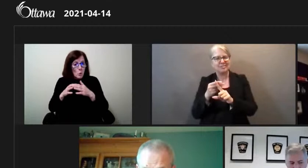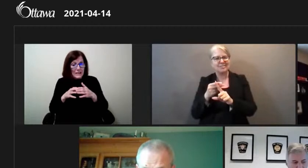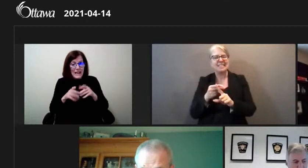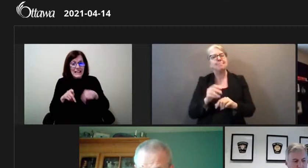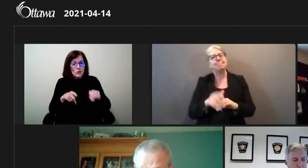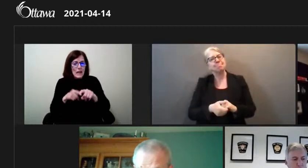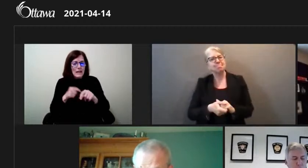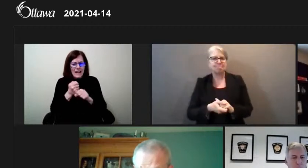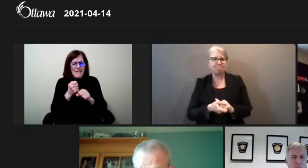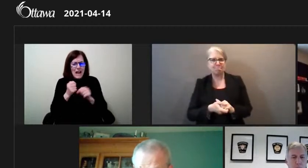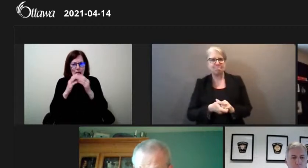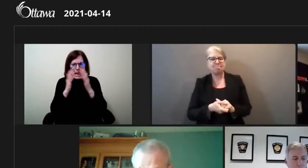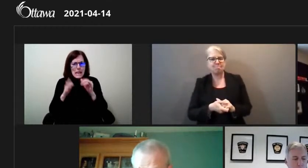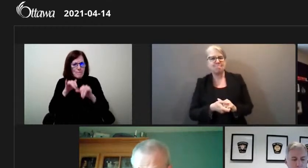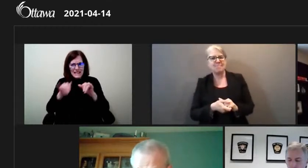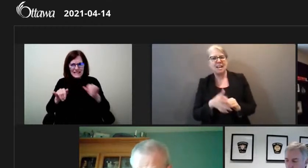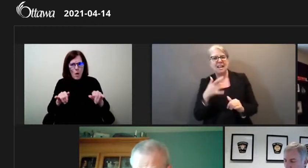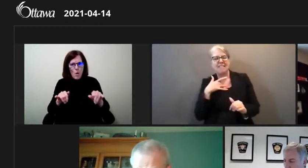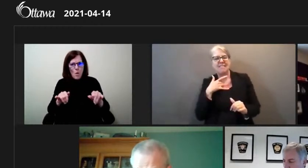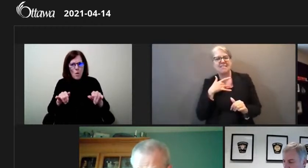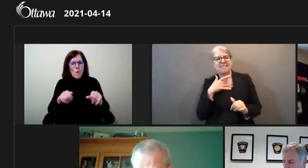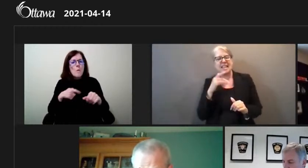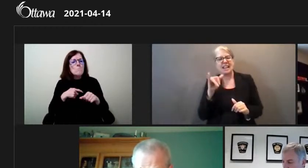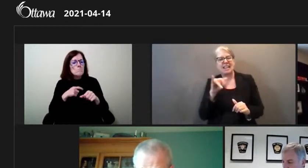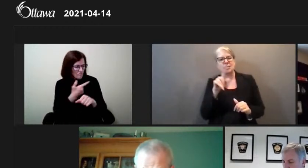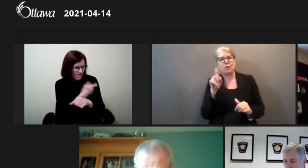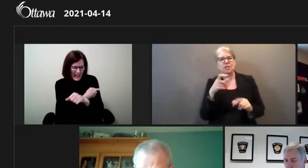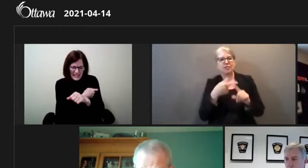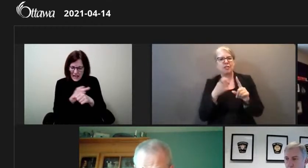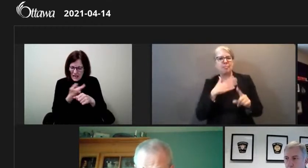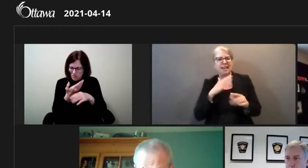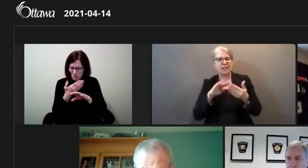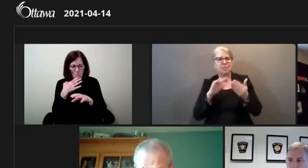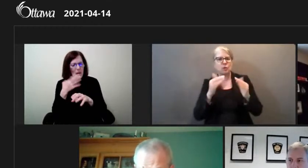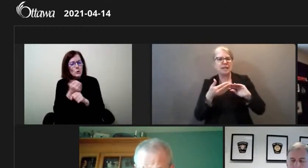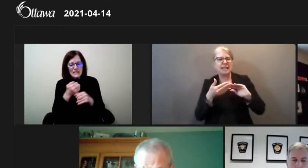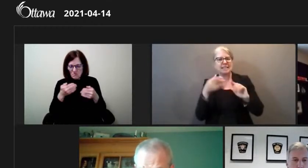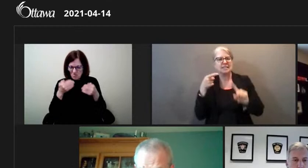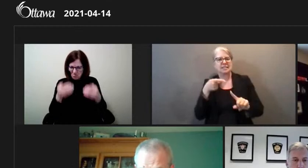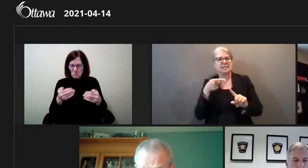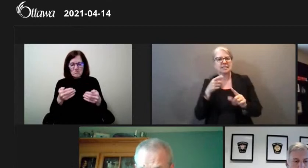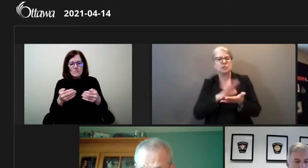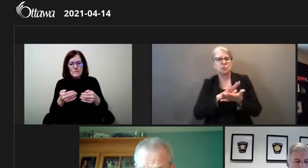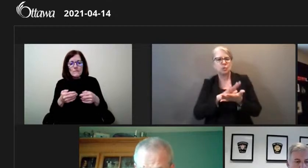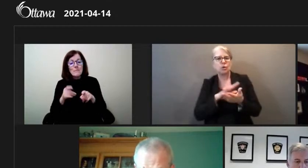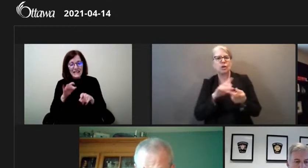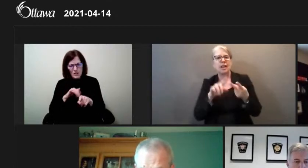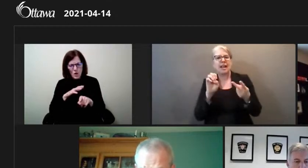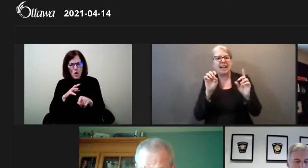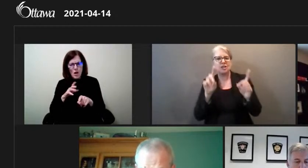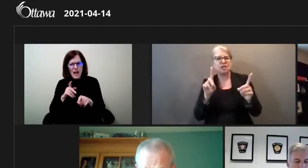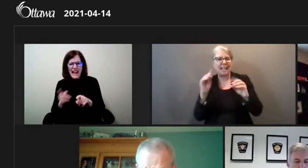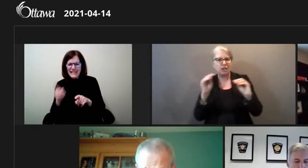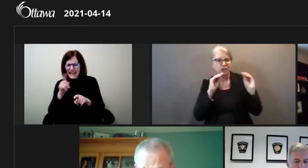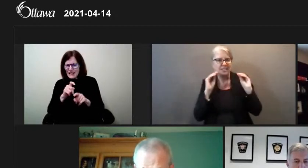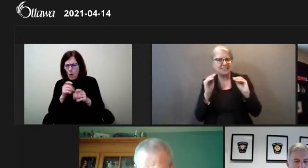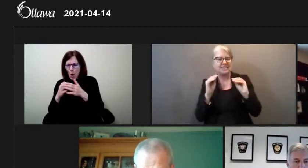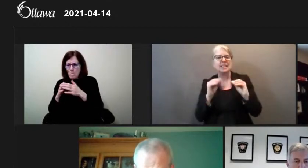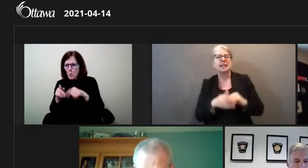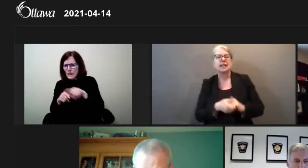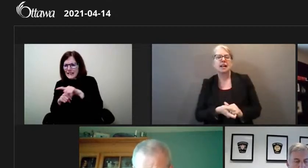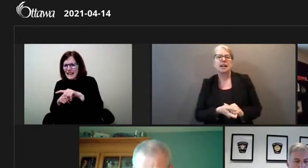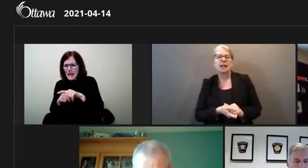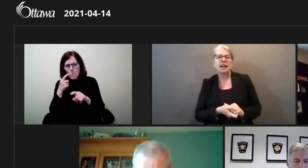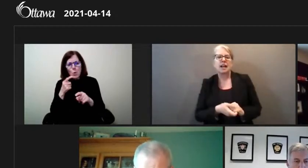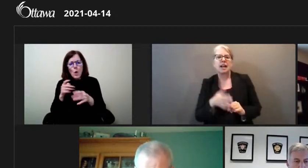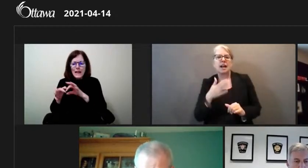I think that's where there's questions coming from my community, especially on school and schools and educators. So I'm happy